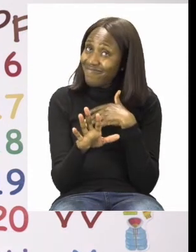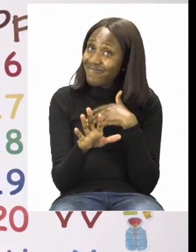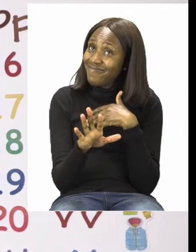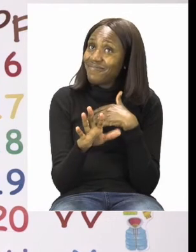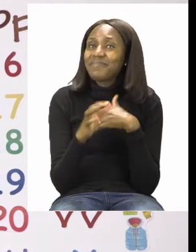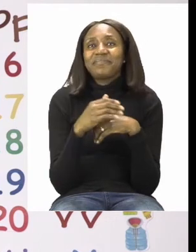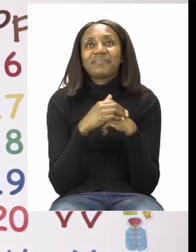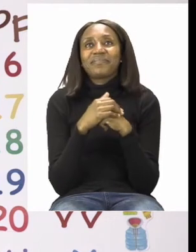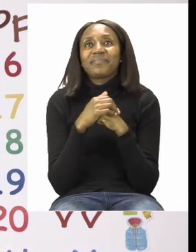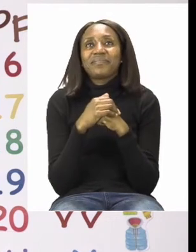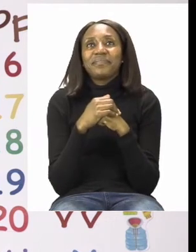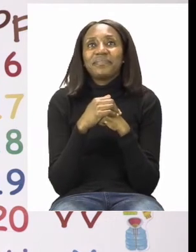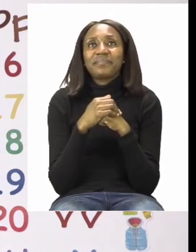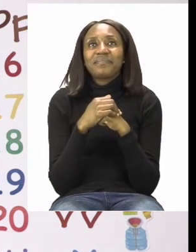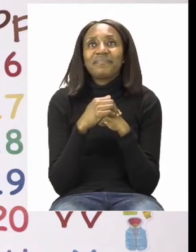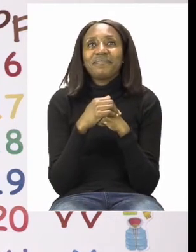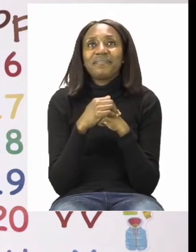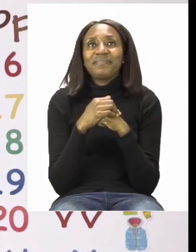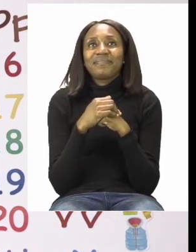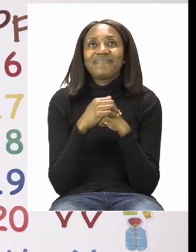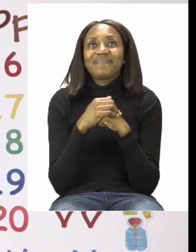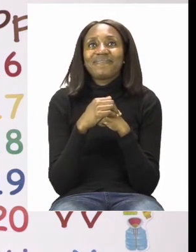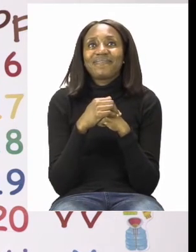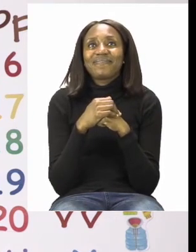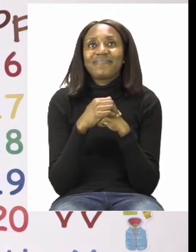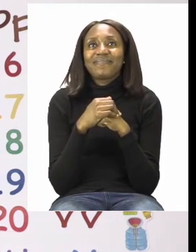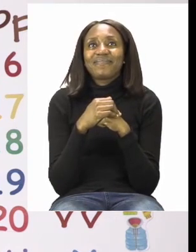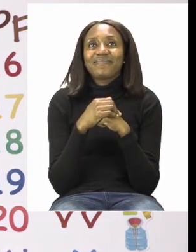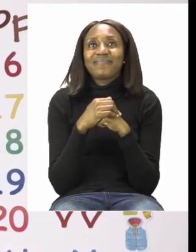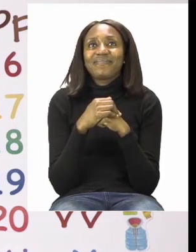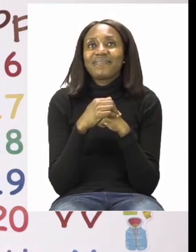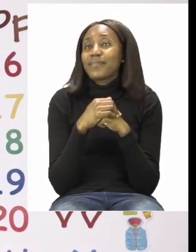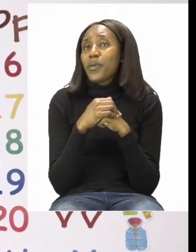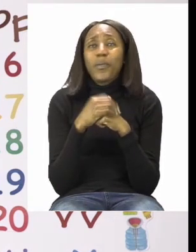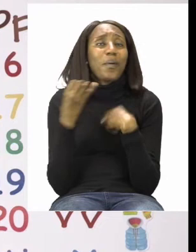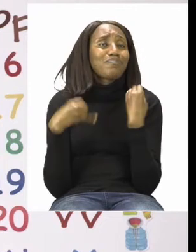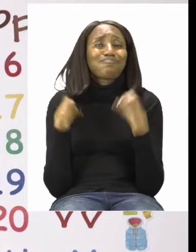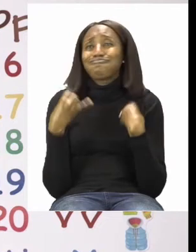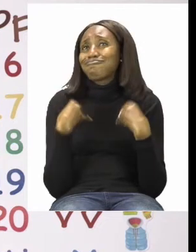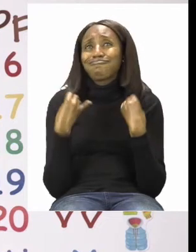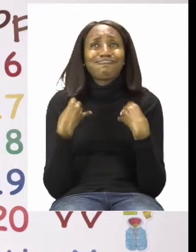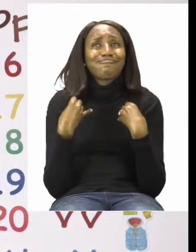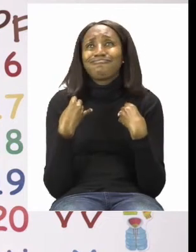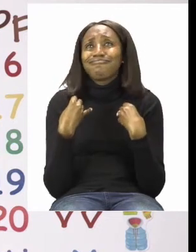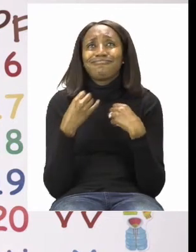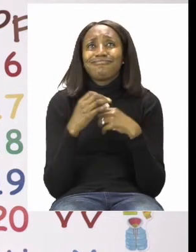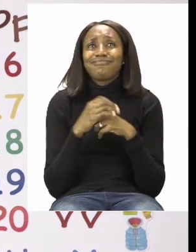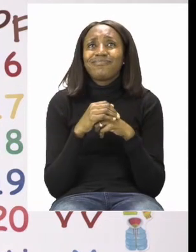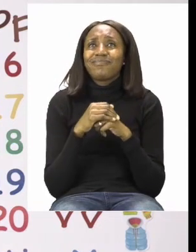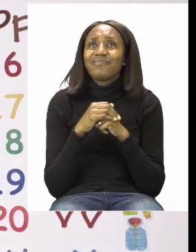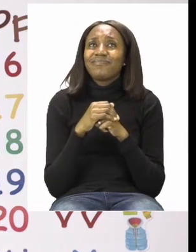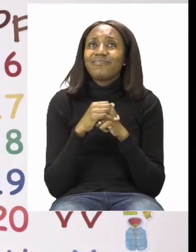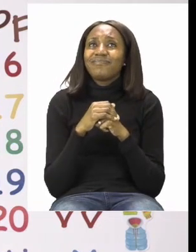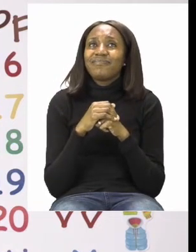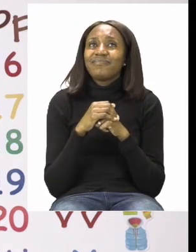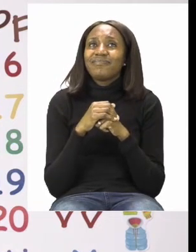down. And we're done. That was so much fun. It reminded me of a roller coaster ride because we